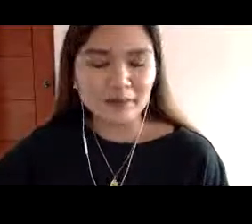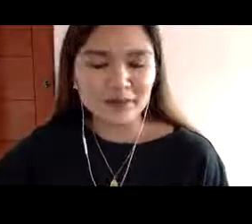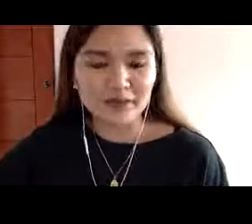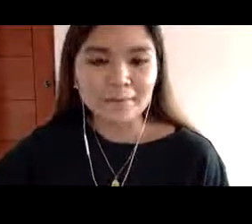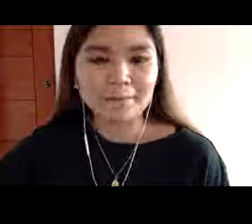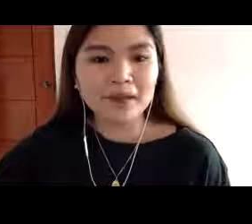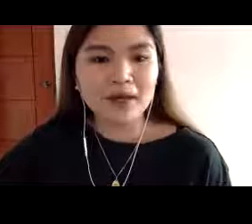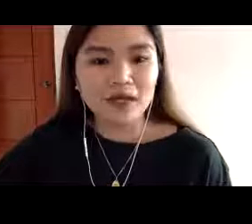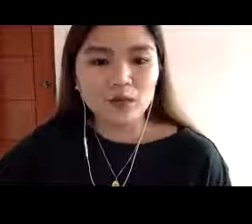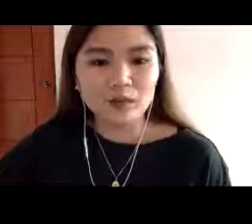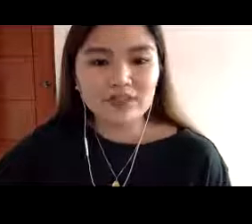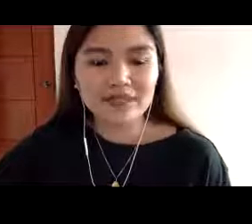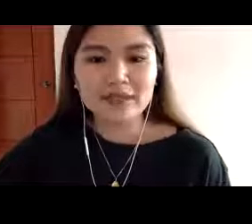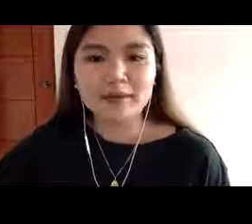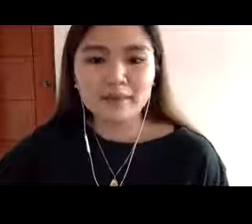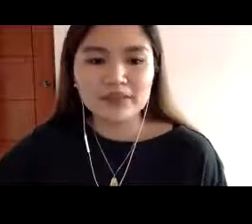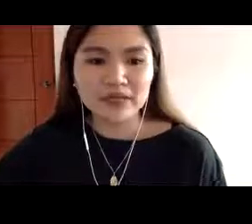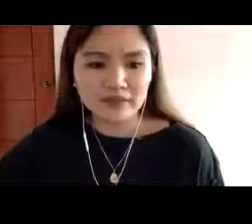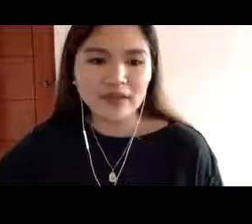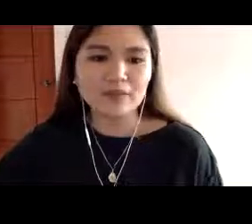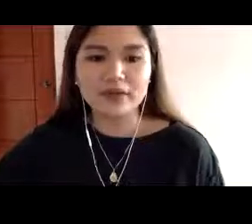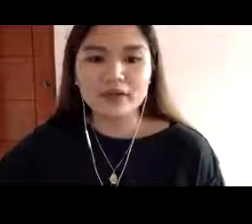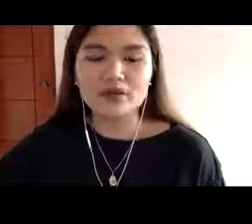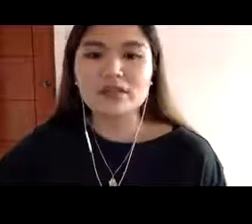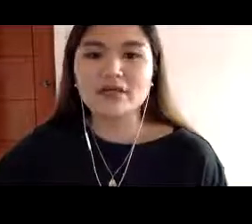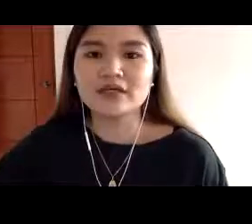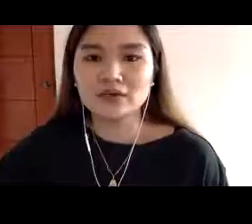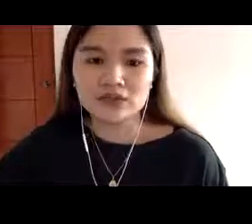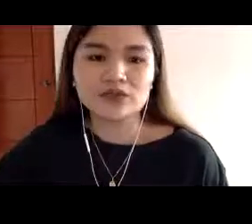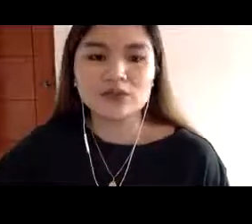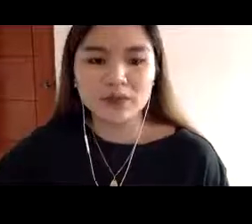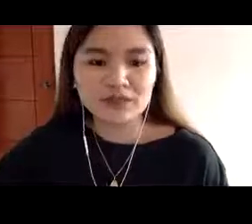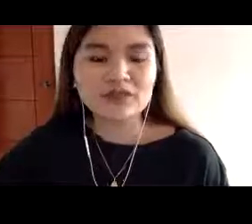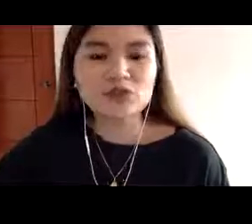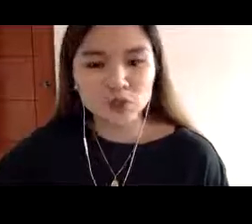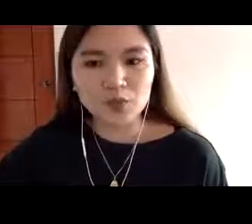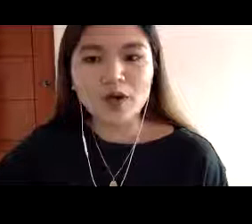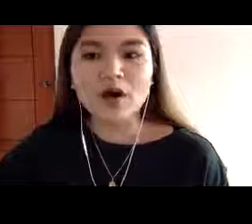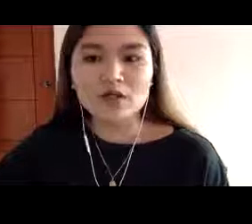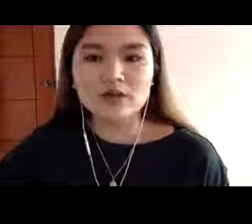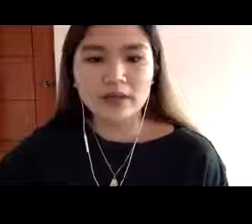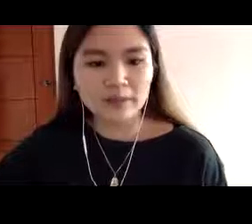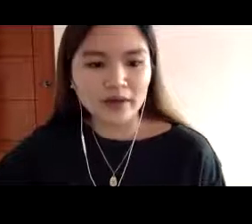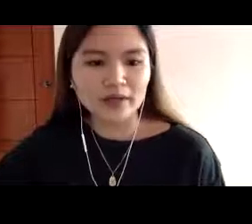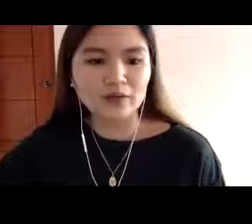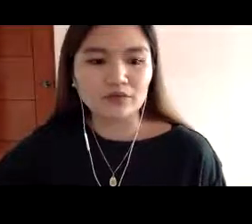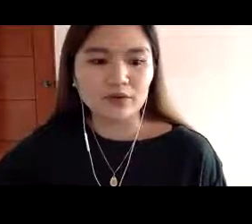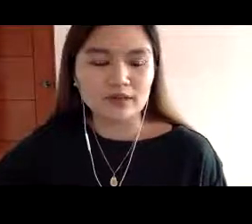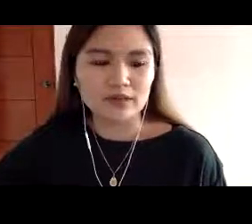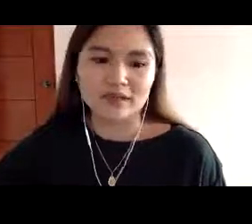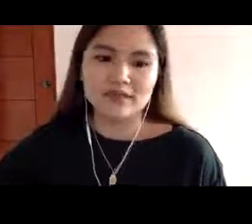DOST-STII library, it will be presented by Ms. Irene A. Brillo, Science Research Specialist 2, also a librarian